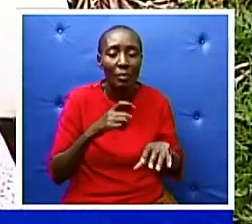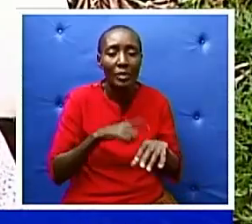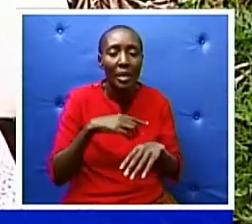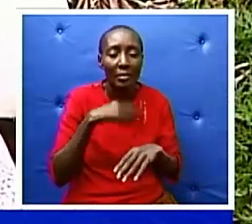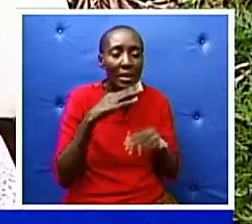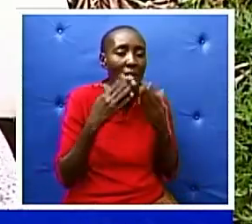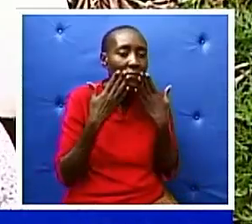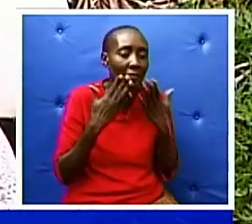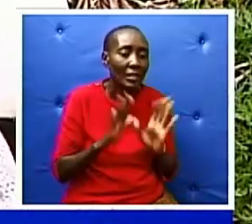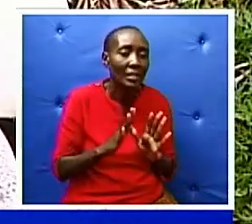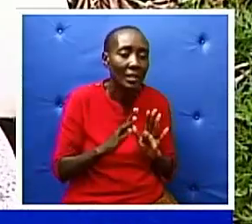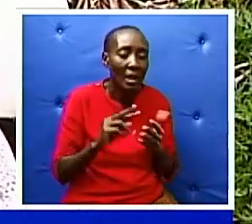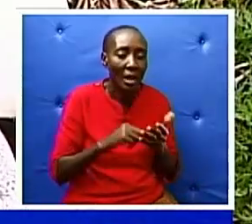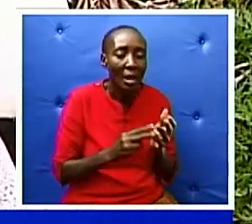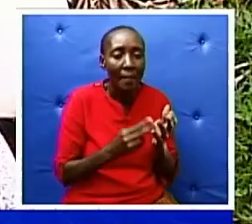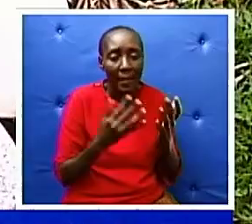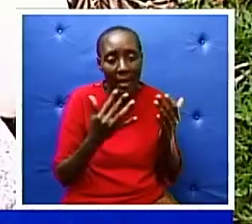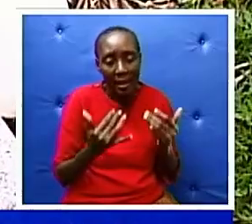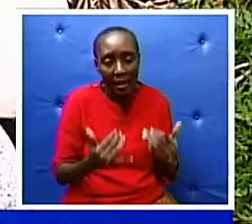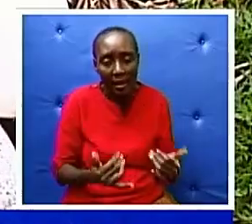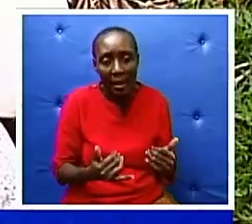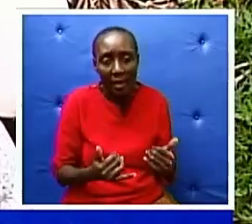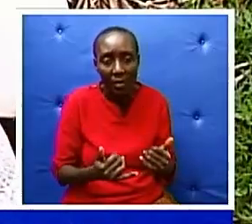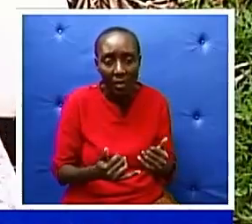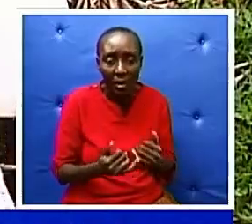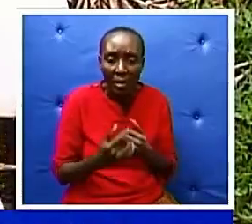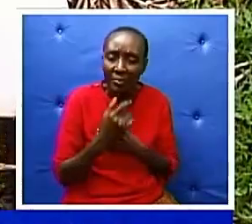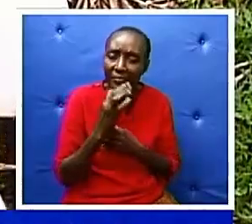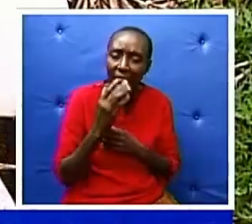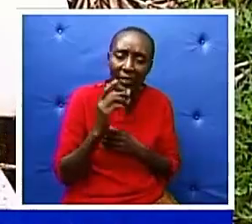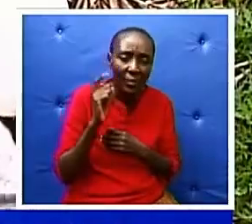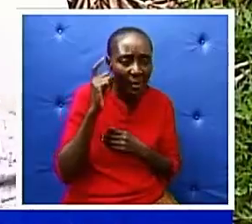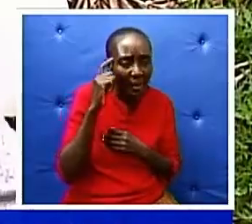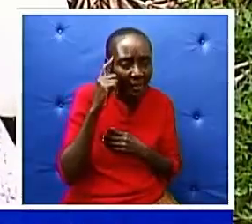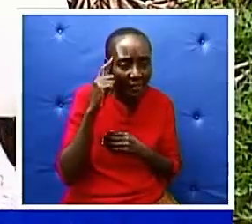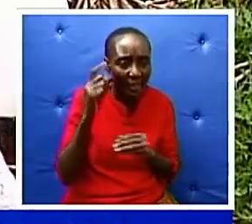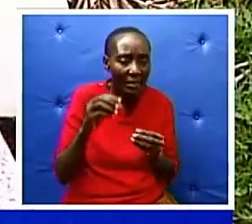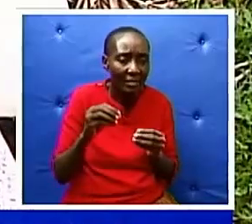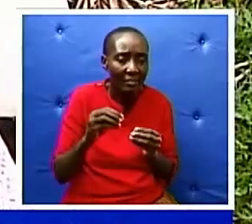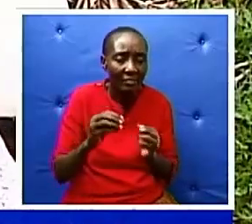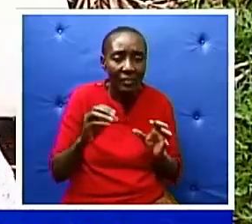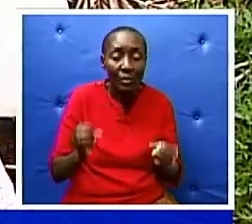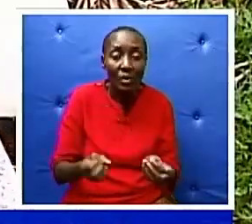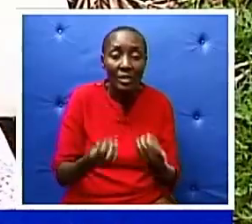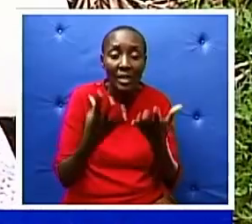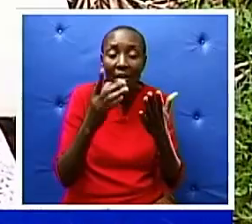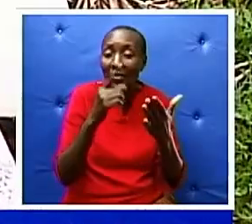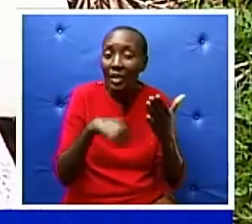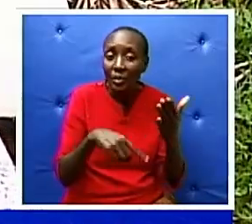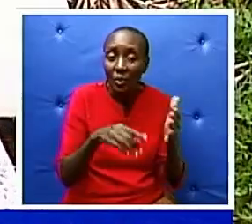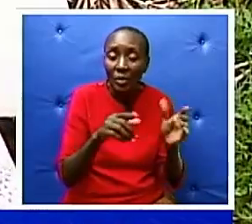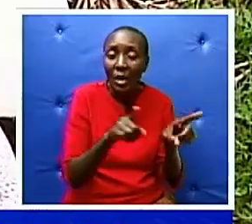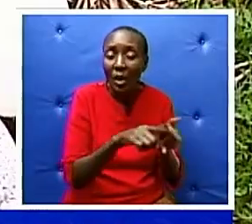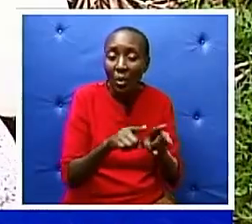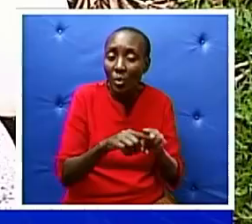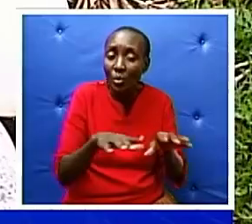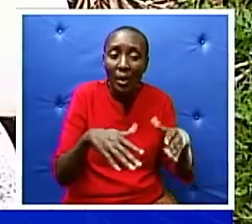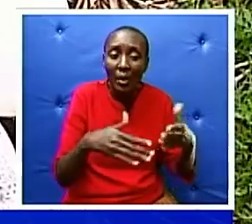that angle, we have to look at what do we sacrifice and how do we make those sacrifices